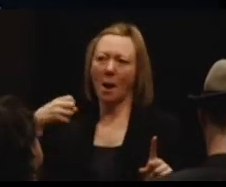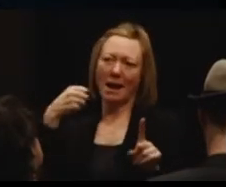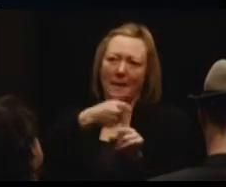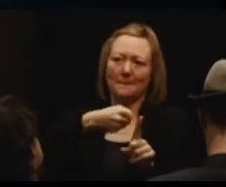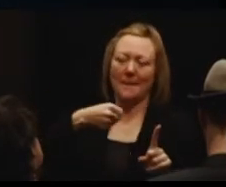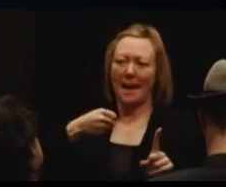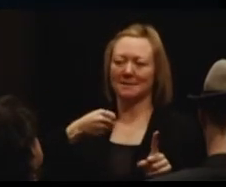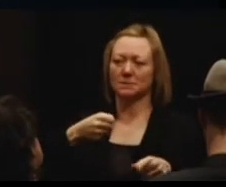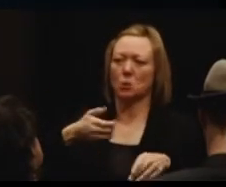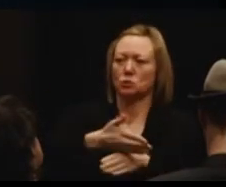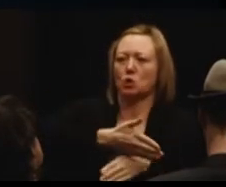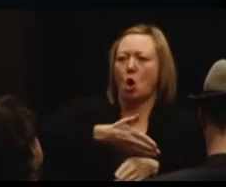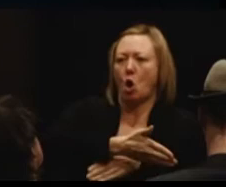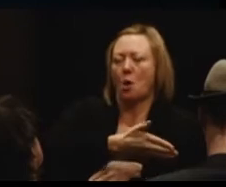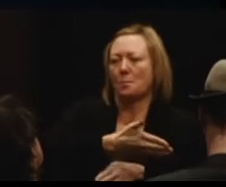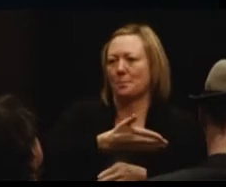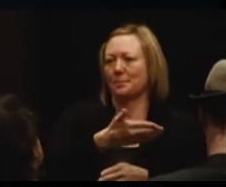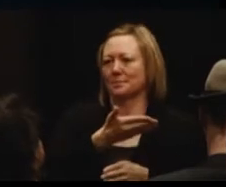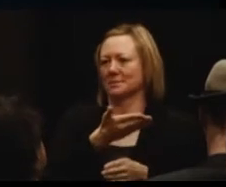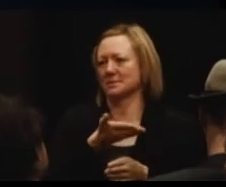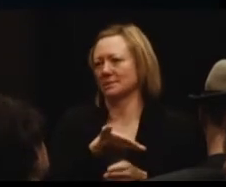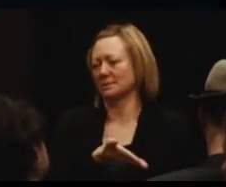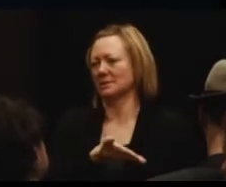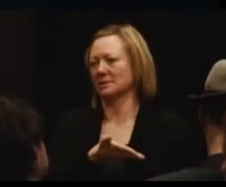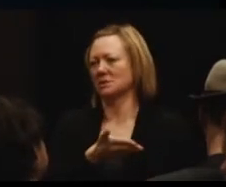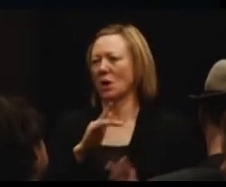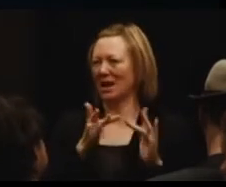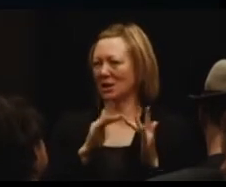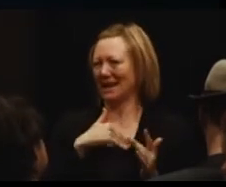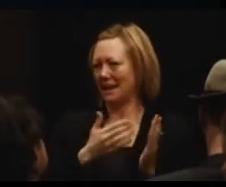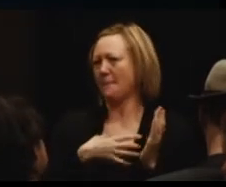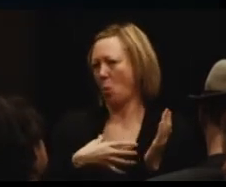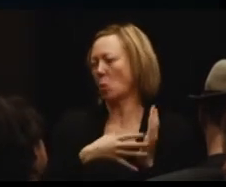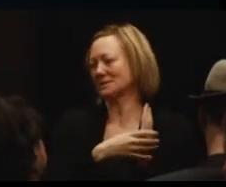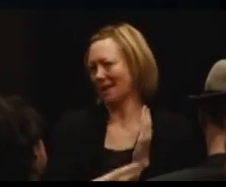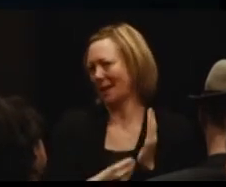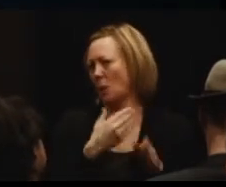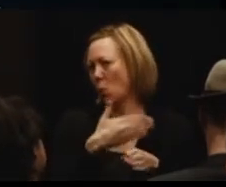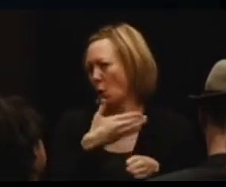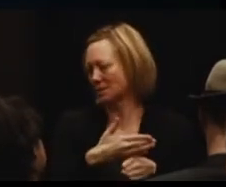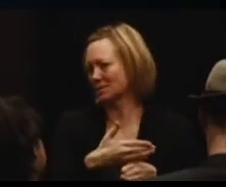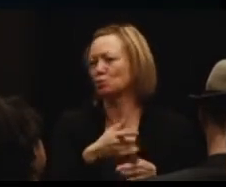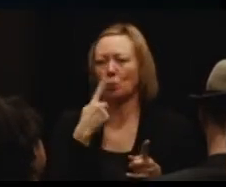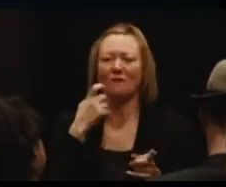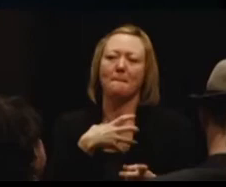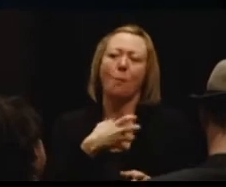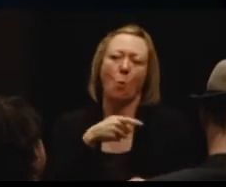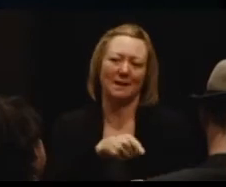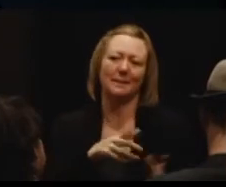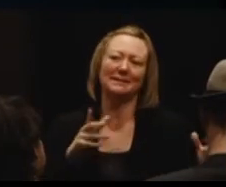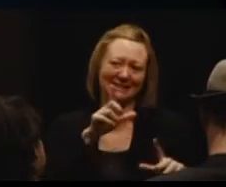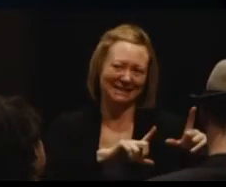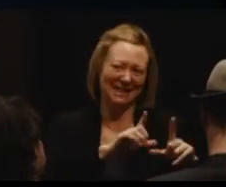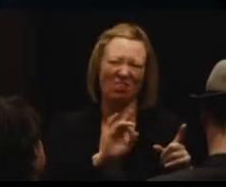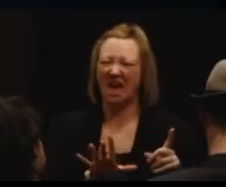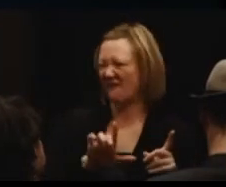market. Internet requires skilled workers, and therefore you can find more skilled workers in a concentrated city than you do in a dispersed population.